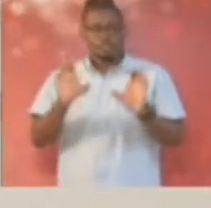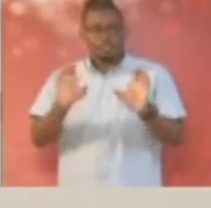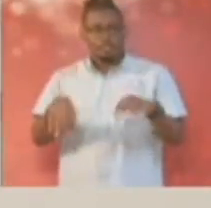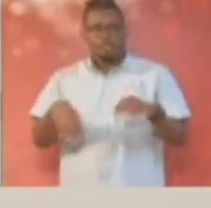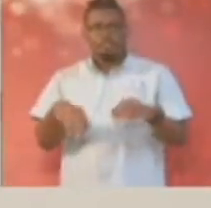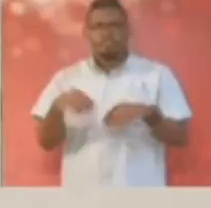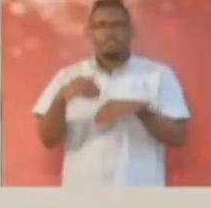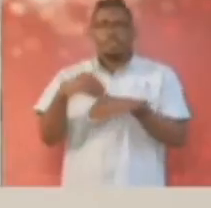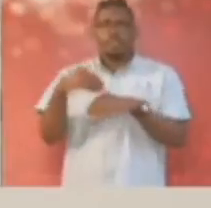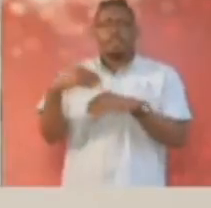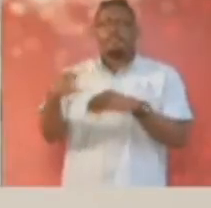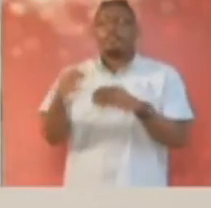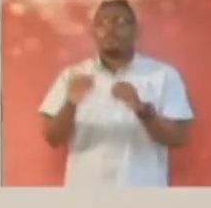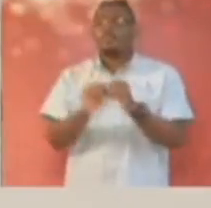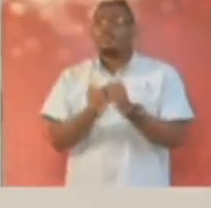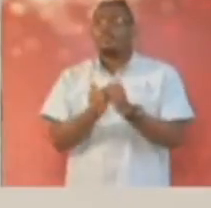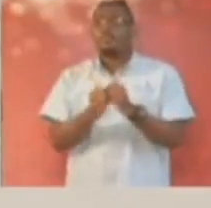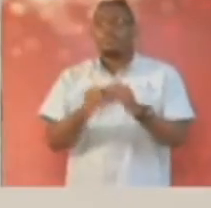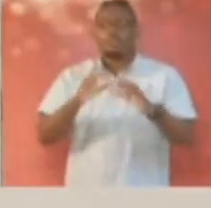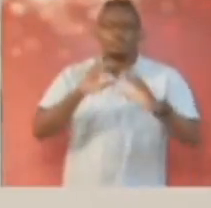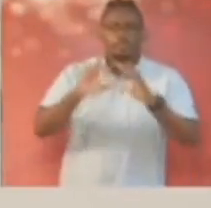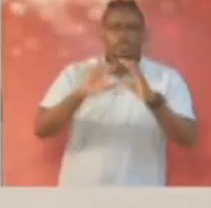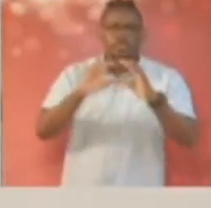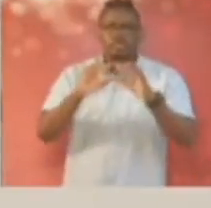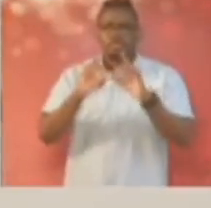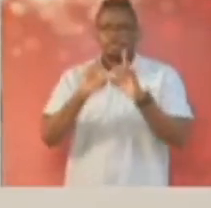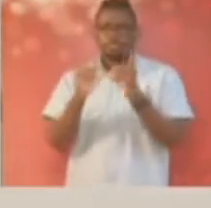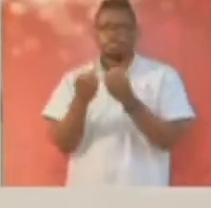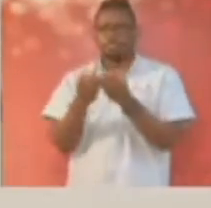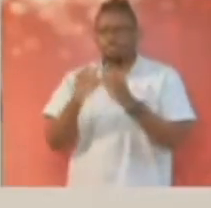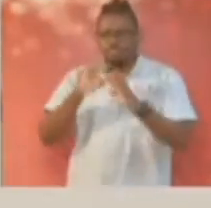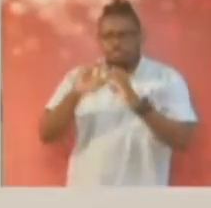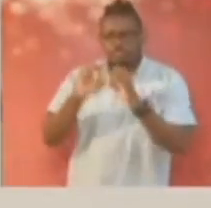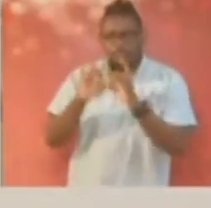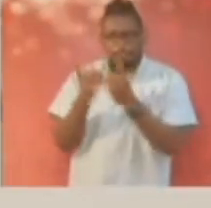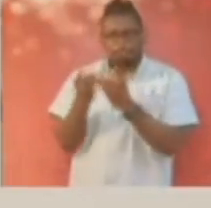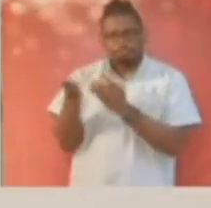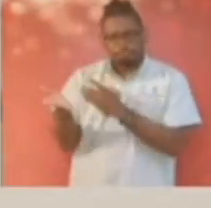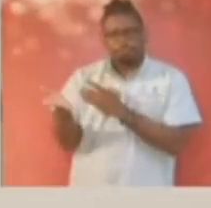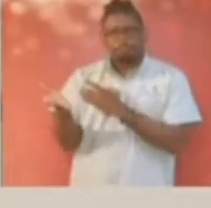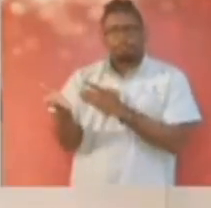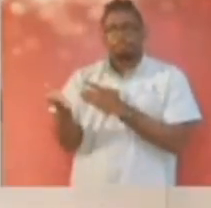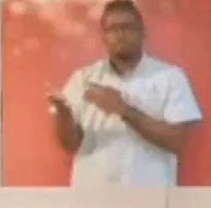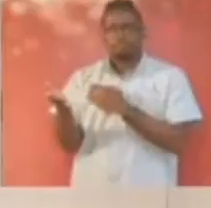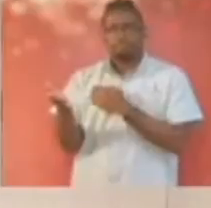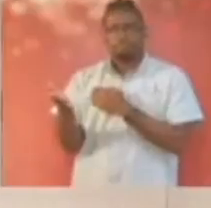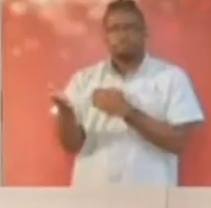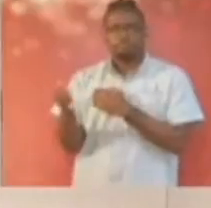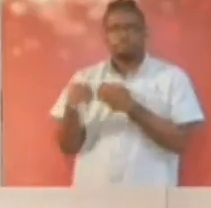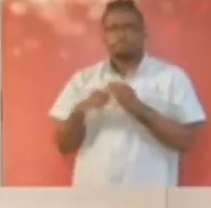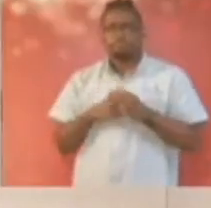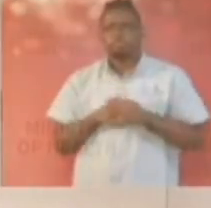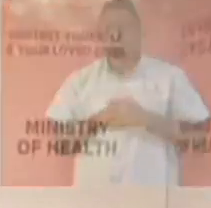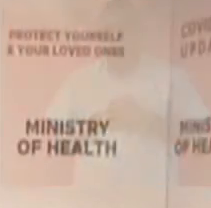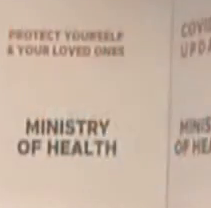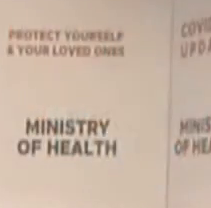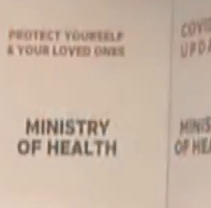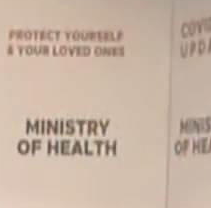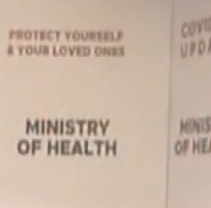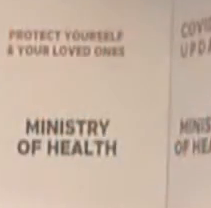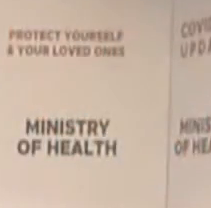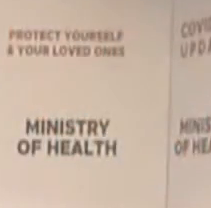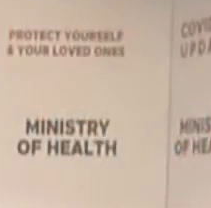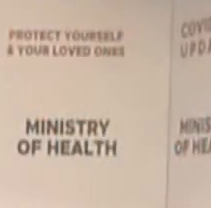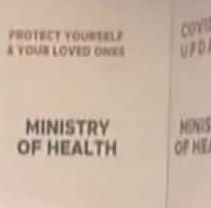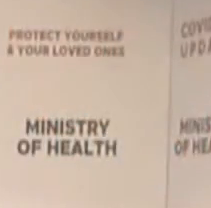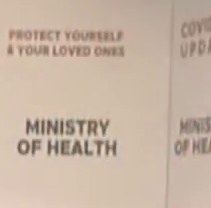at the communications department, and we will be able to look into it further. Thank you very much, Dr.